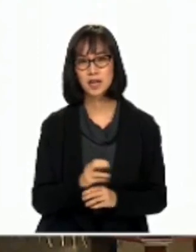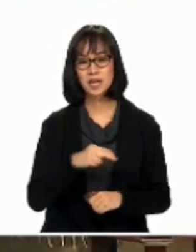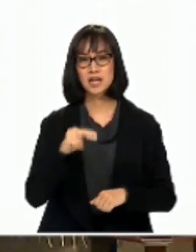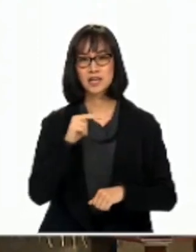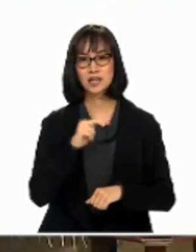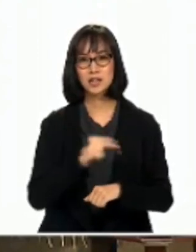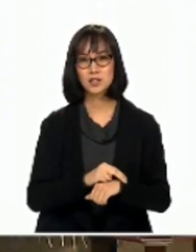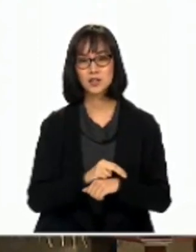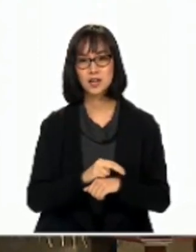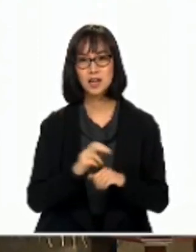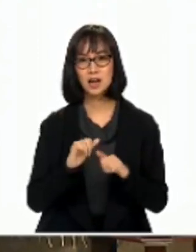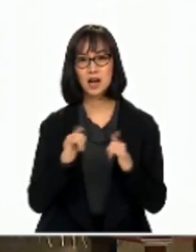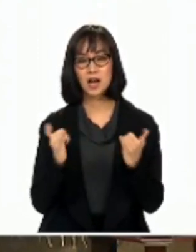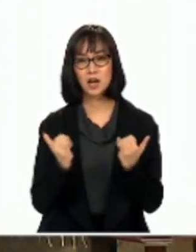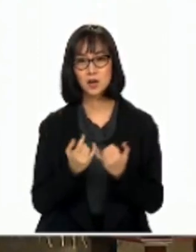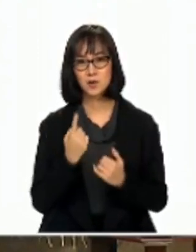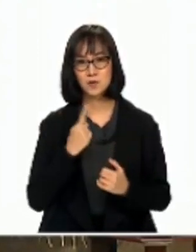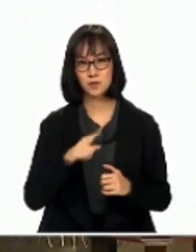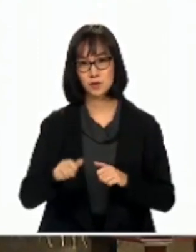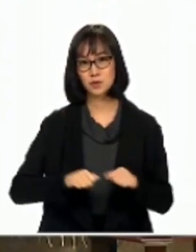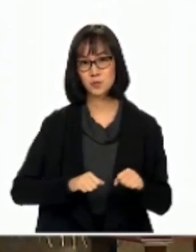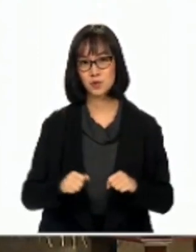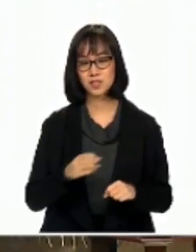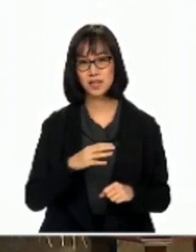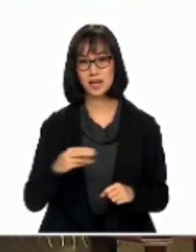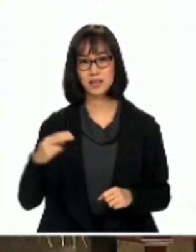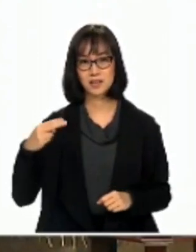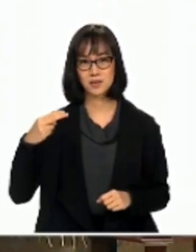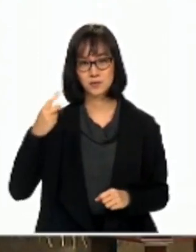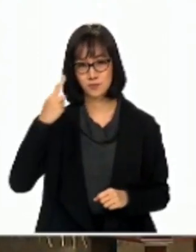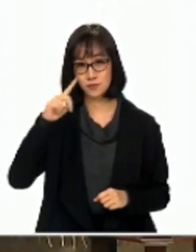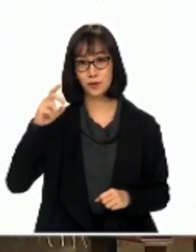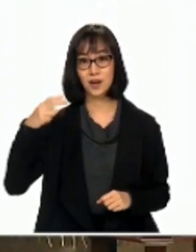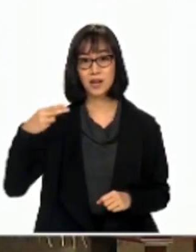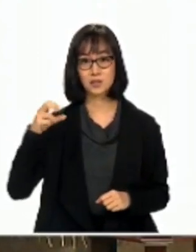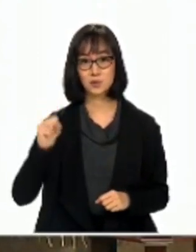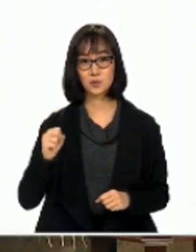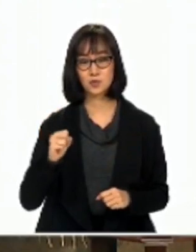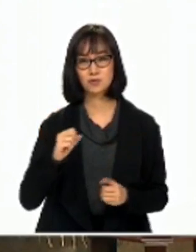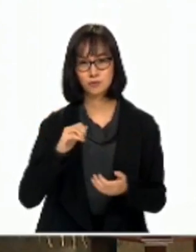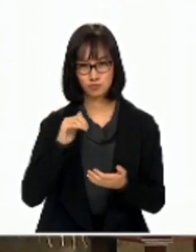Sports for high school students. Almost